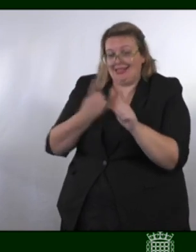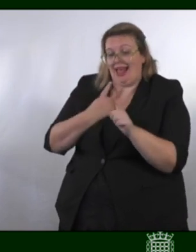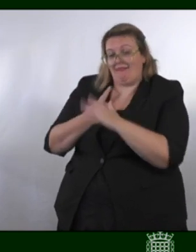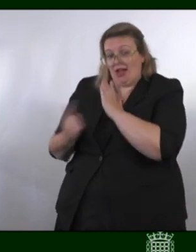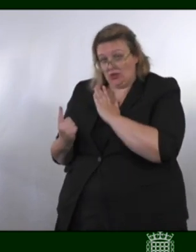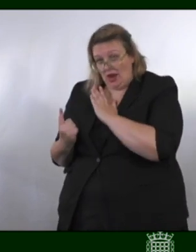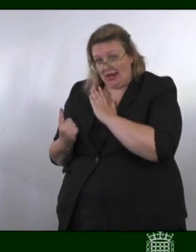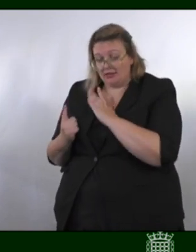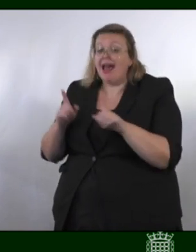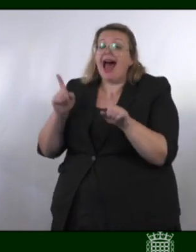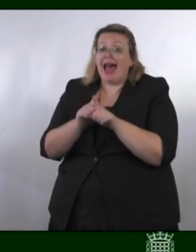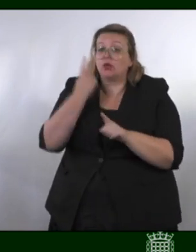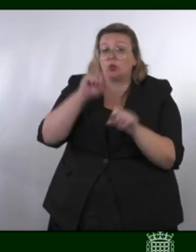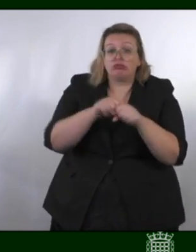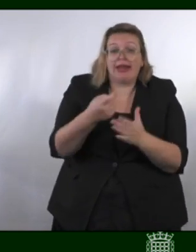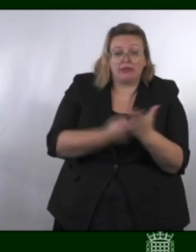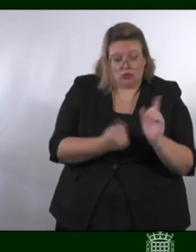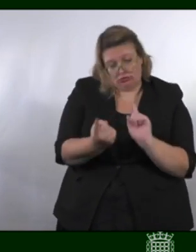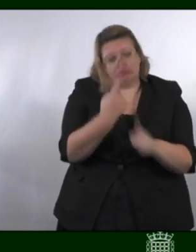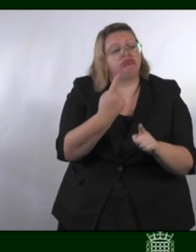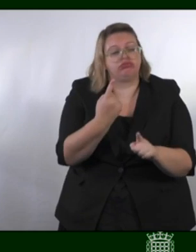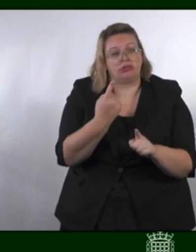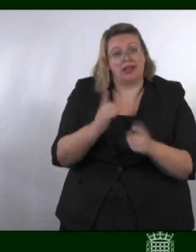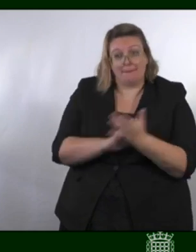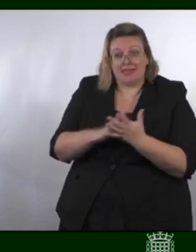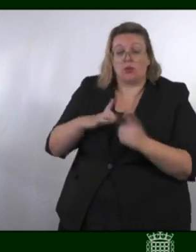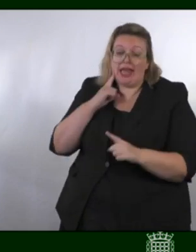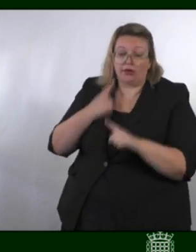law, we will come out of these restrictions all the sooner?